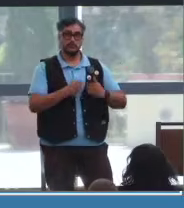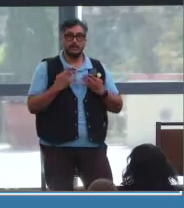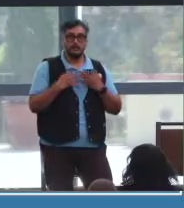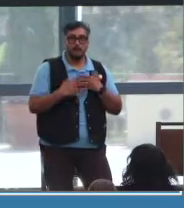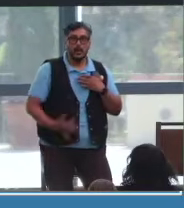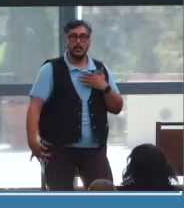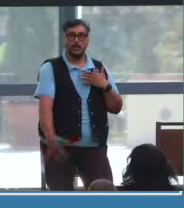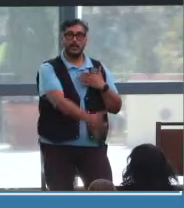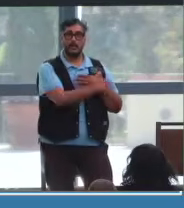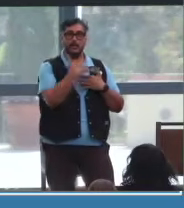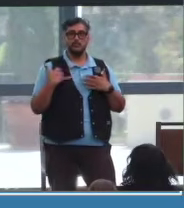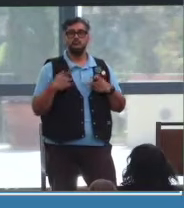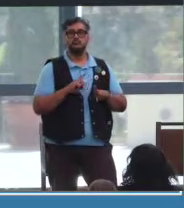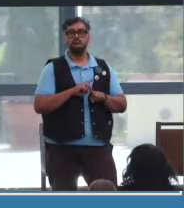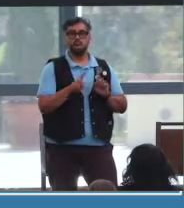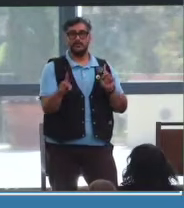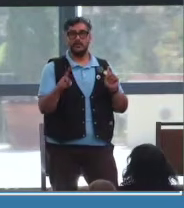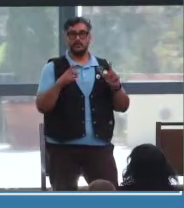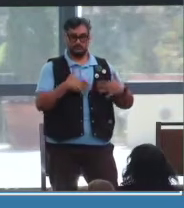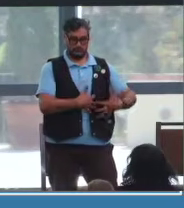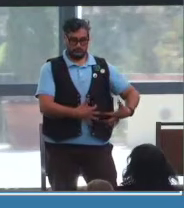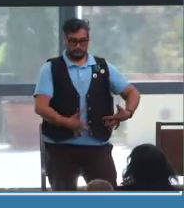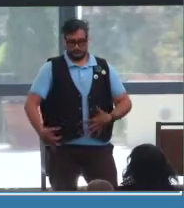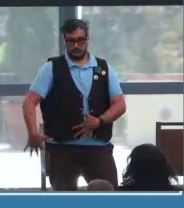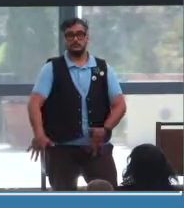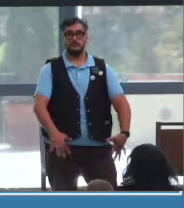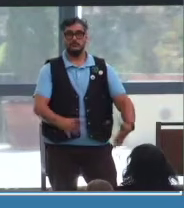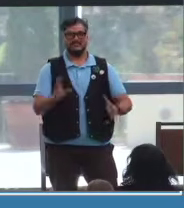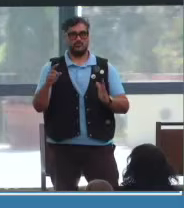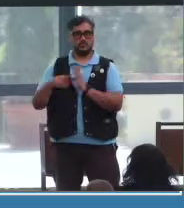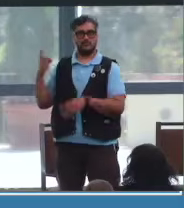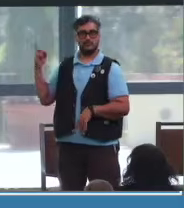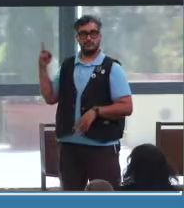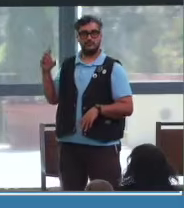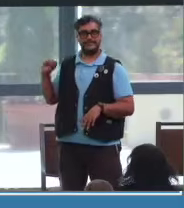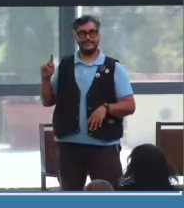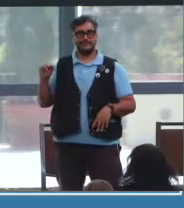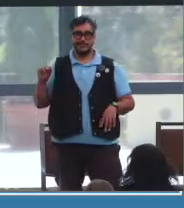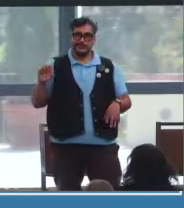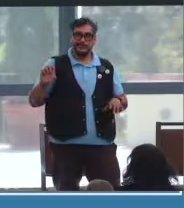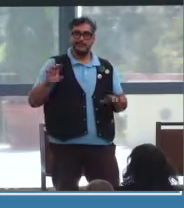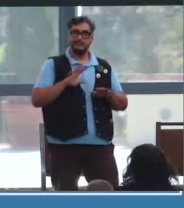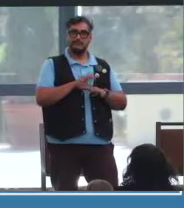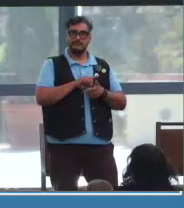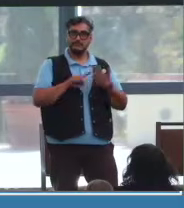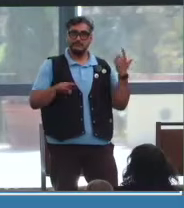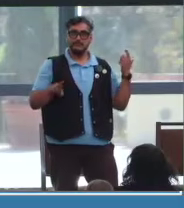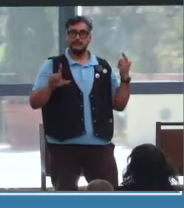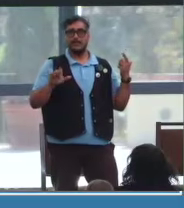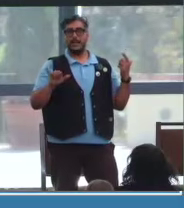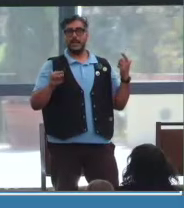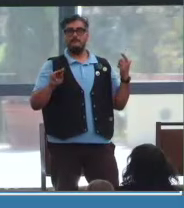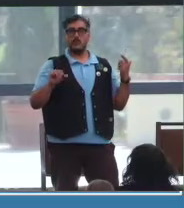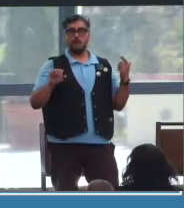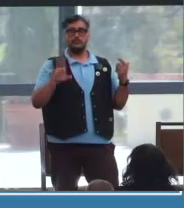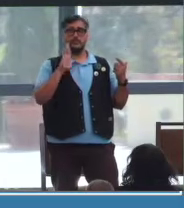circulation, and they traffic to different organs, different lymphoid organs, and as shown here, spleen and lymph nodes. And that's where they sit